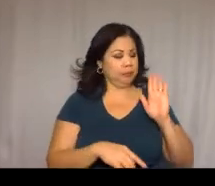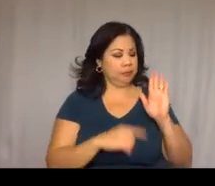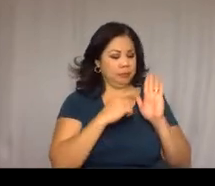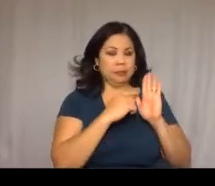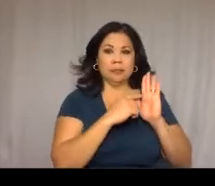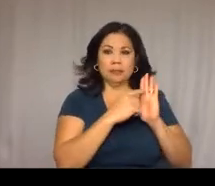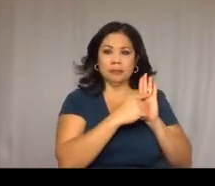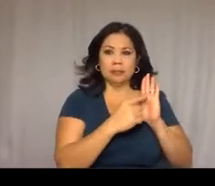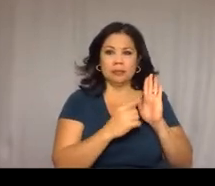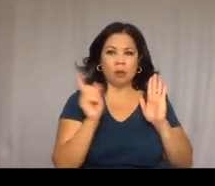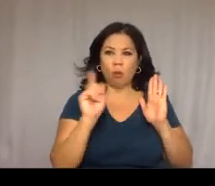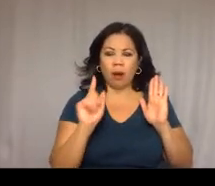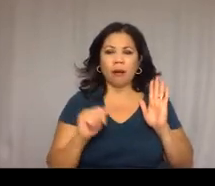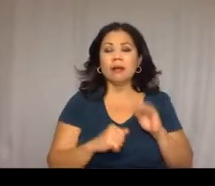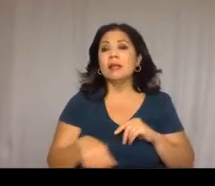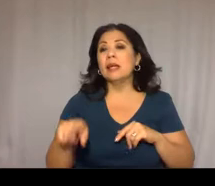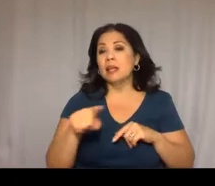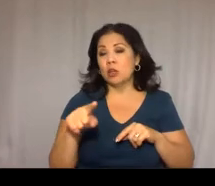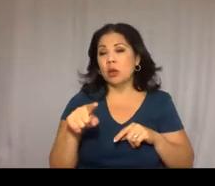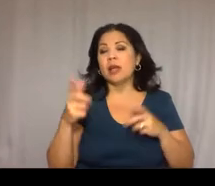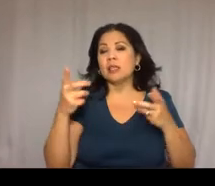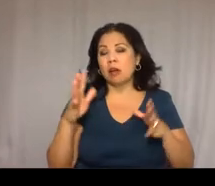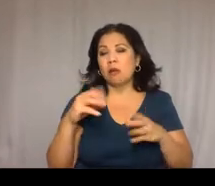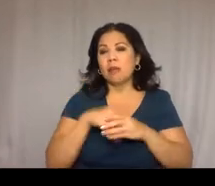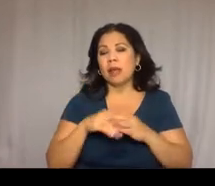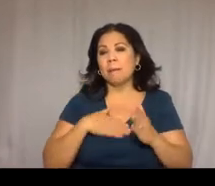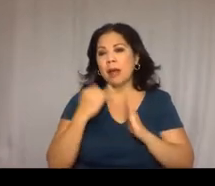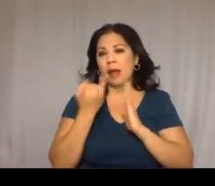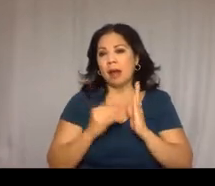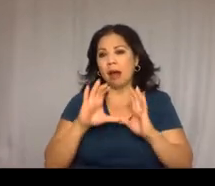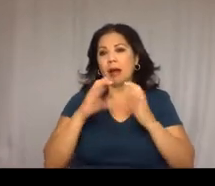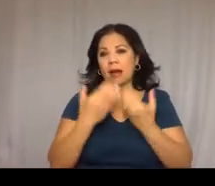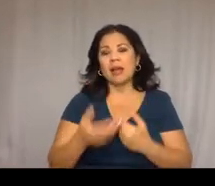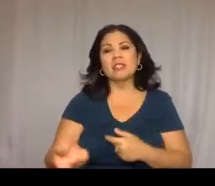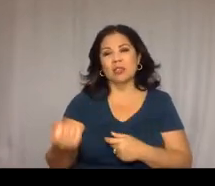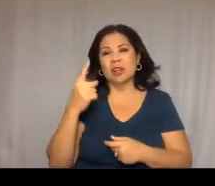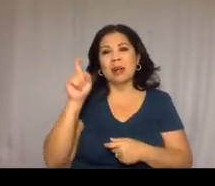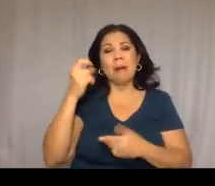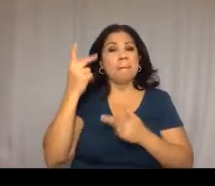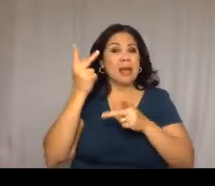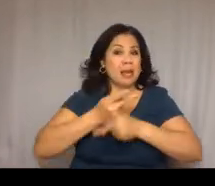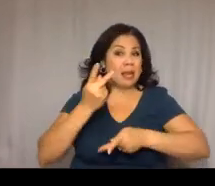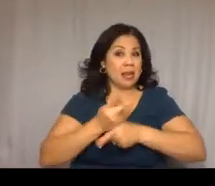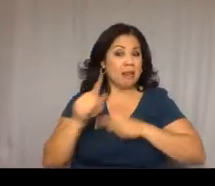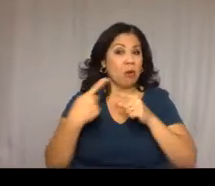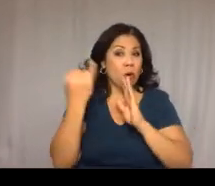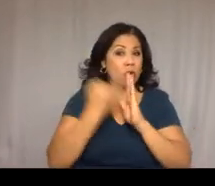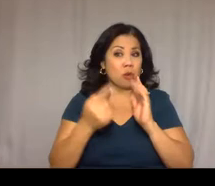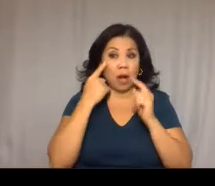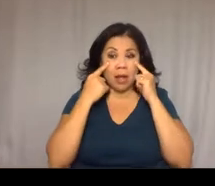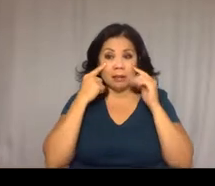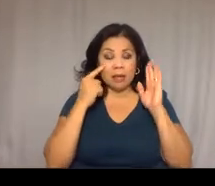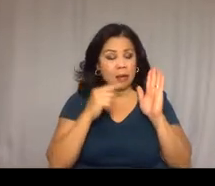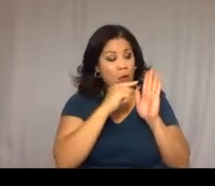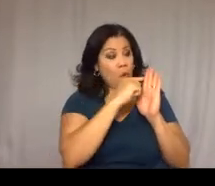me all year know, because we've done this several times with faces, that we have to be very careful when we do our eyes that we don't put them way up